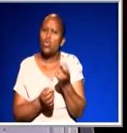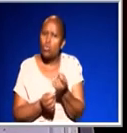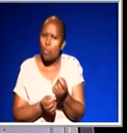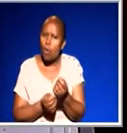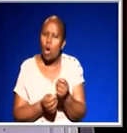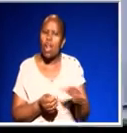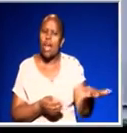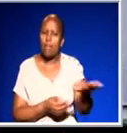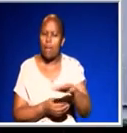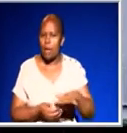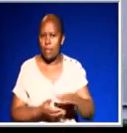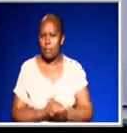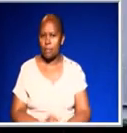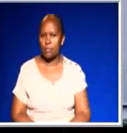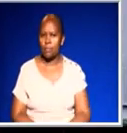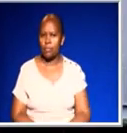microenvironment.